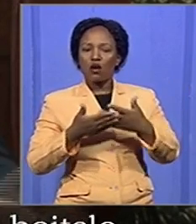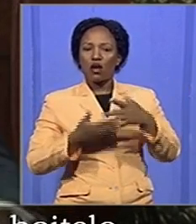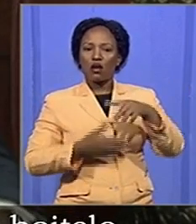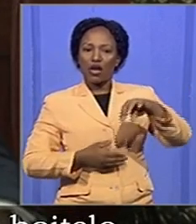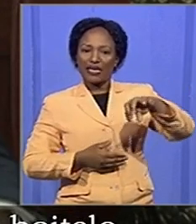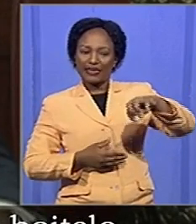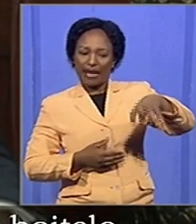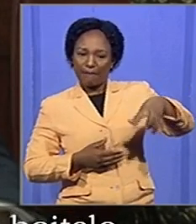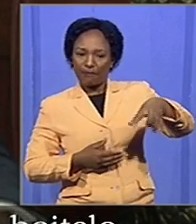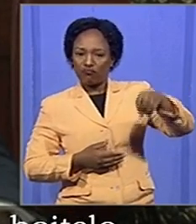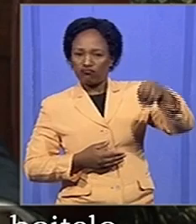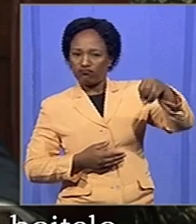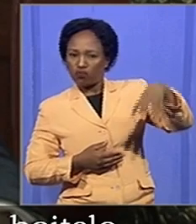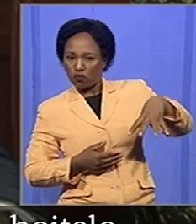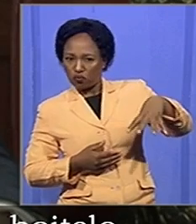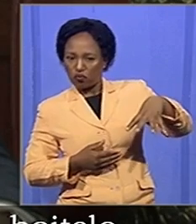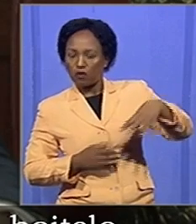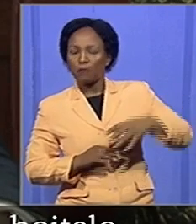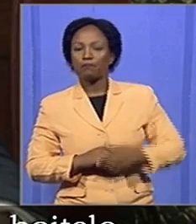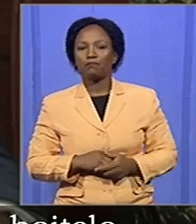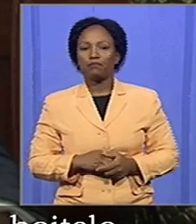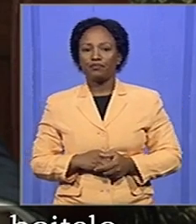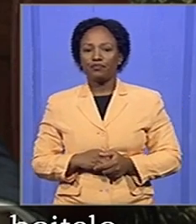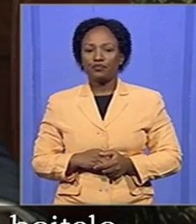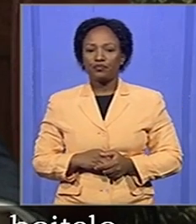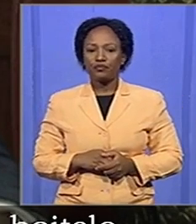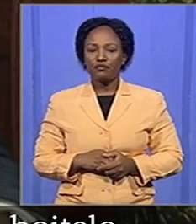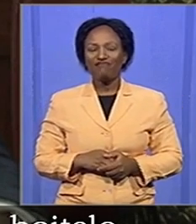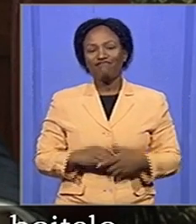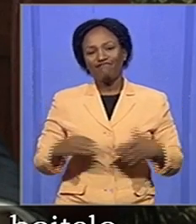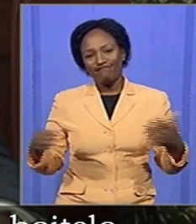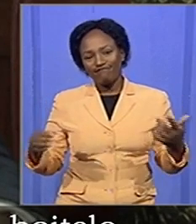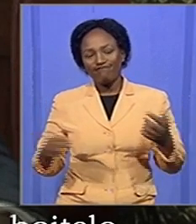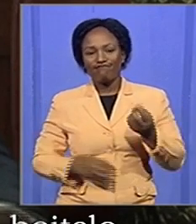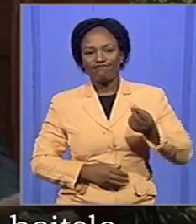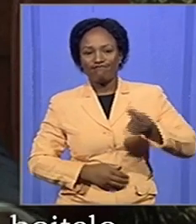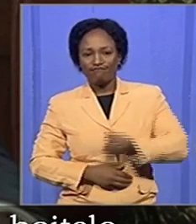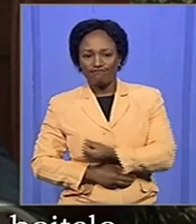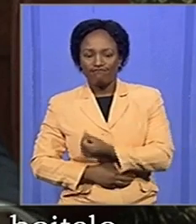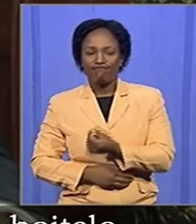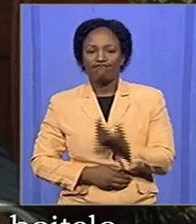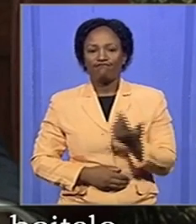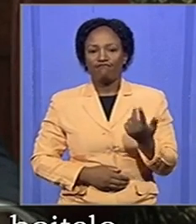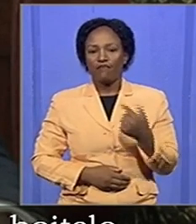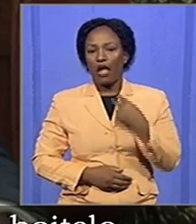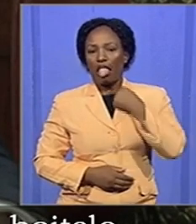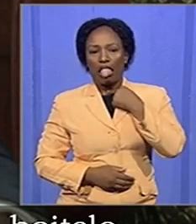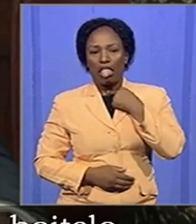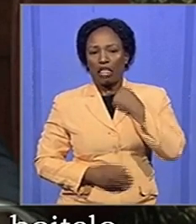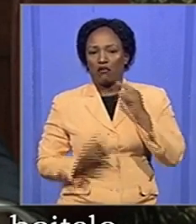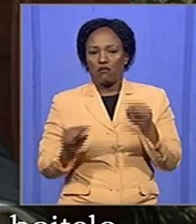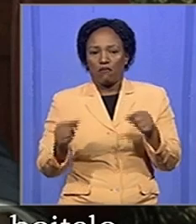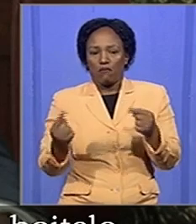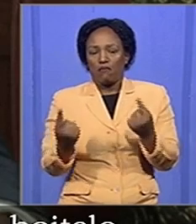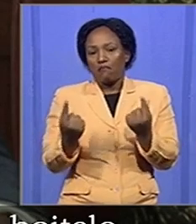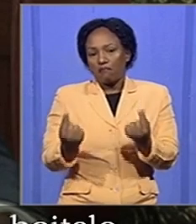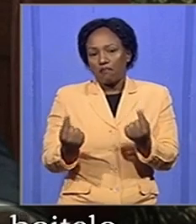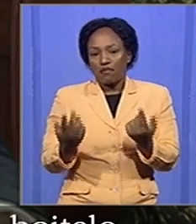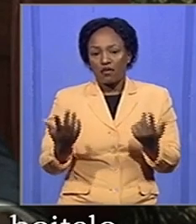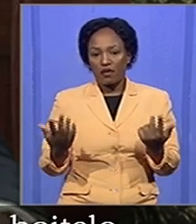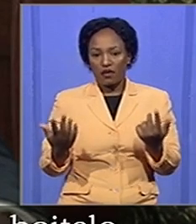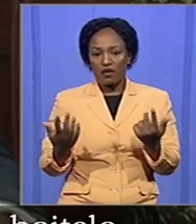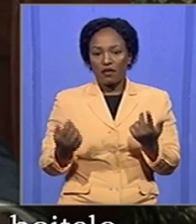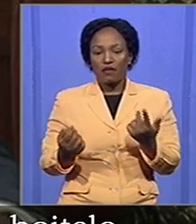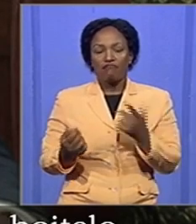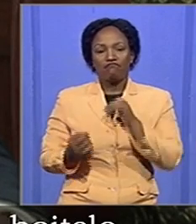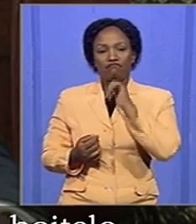ga dikerane goba dipompo. E fela ga ra kgona go dira bjalo, so le